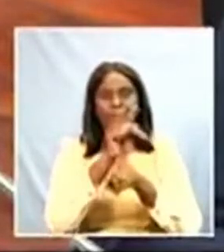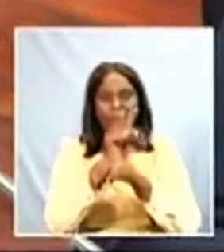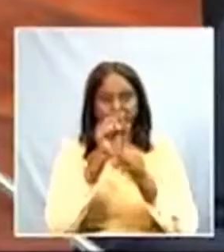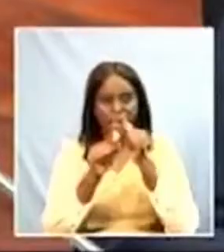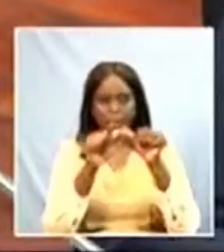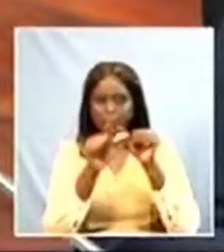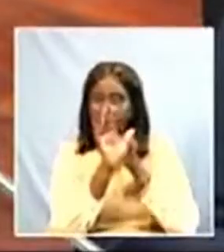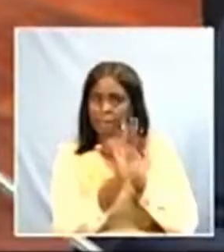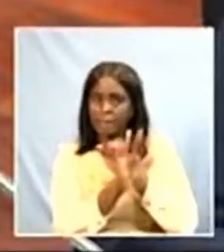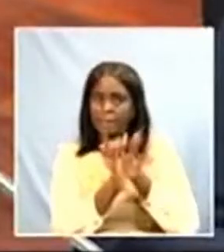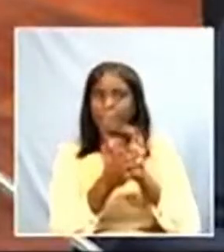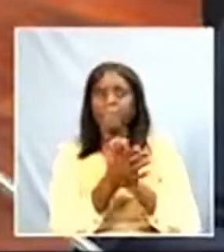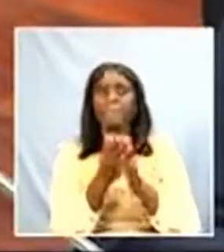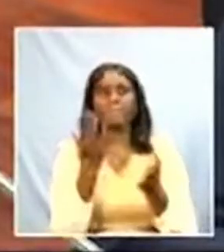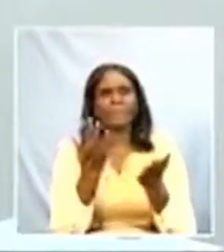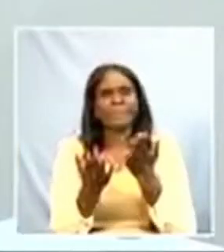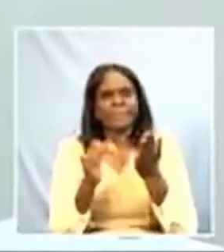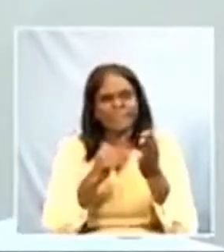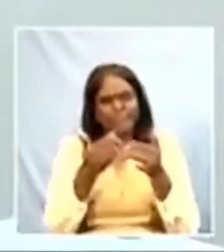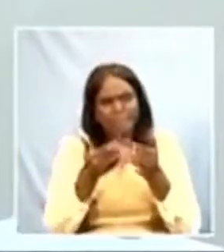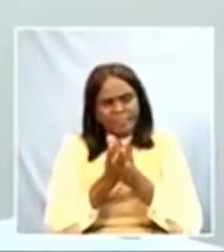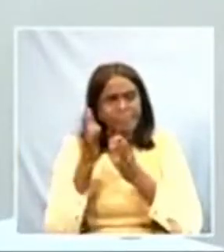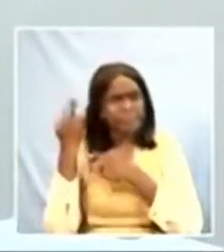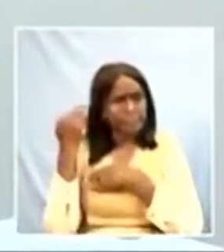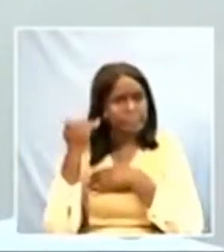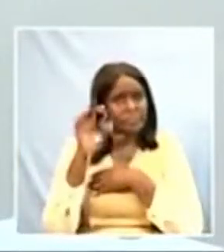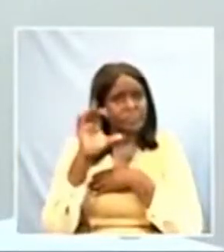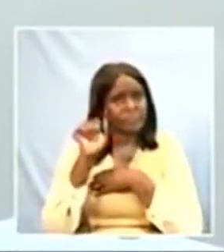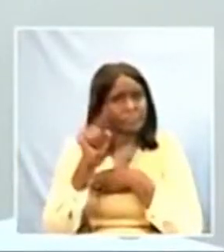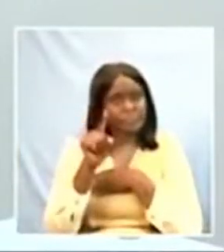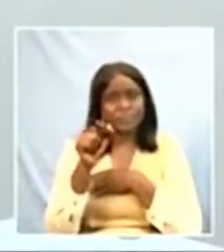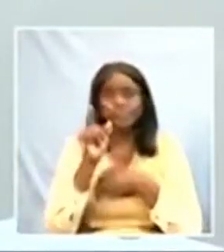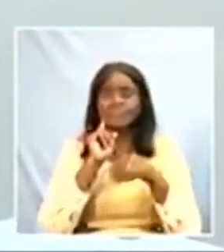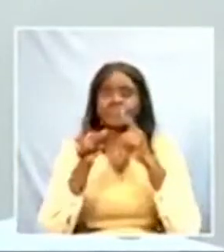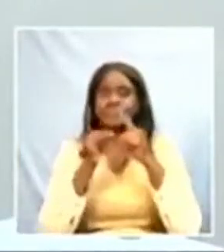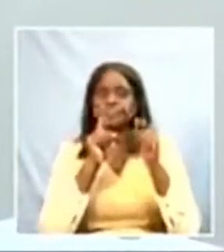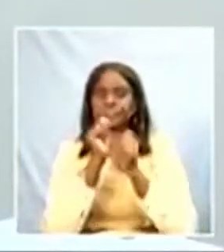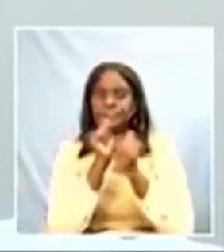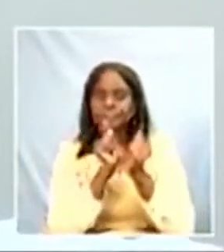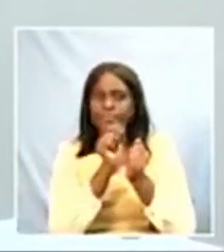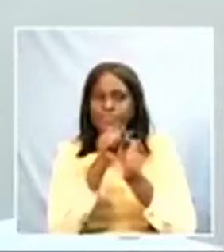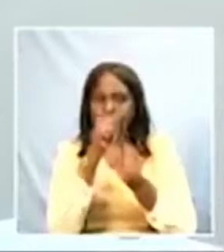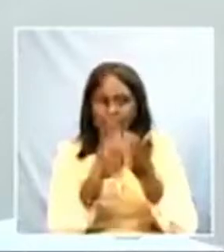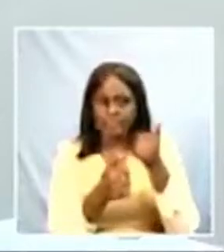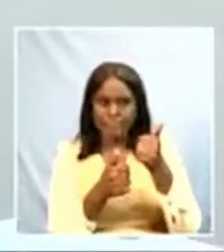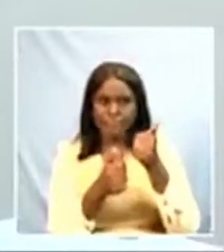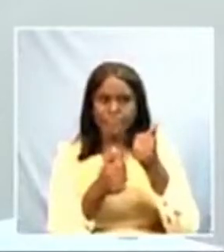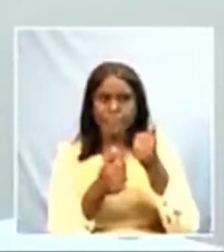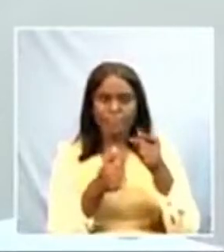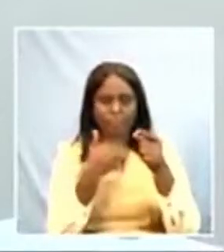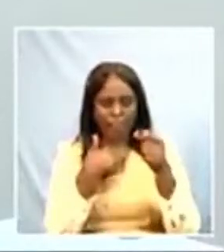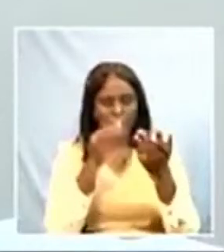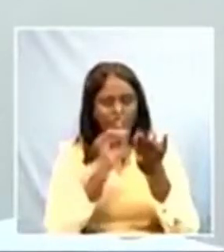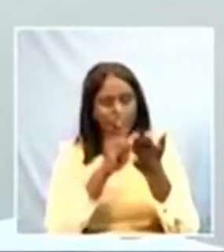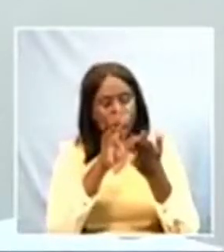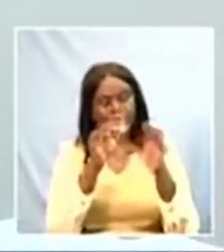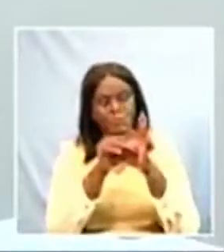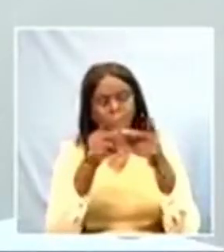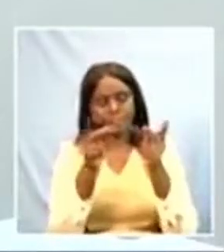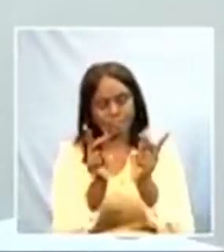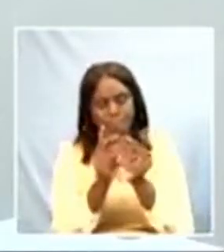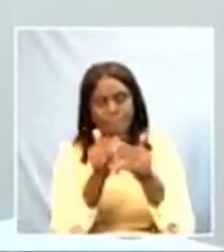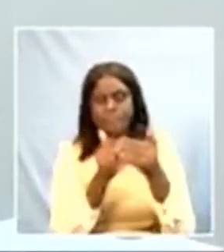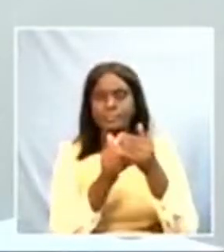still ongoing. Maybe we ask the former council secretary. You are talking about what you are putting in place